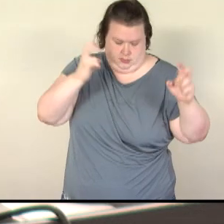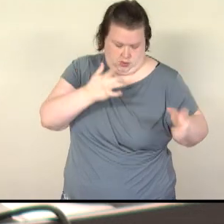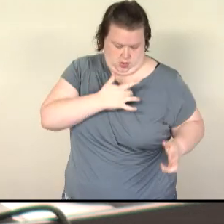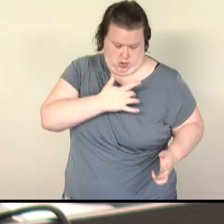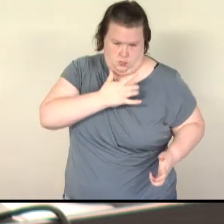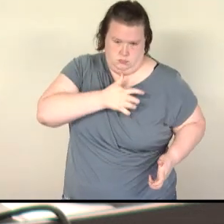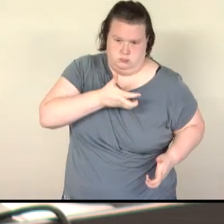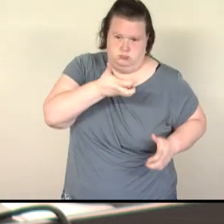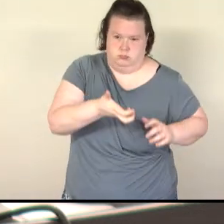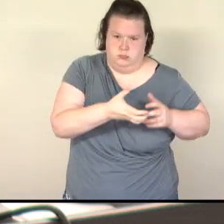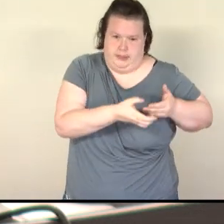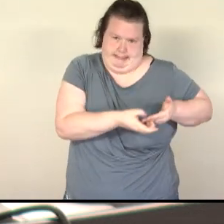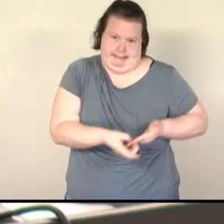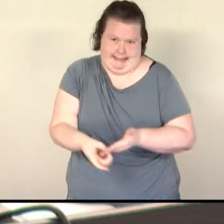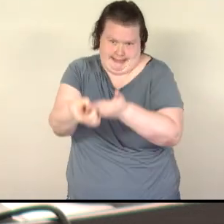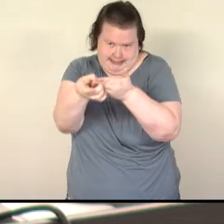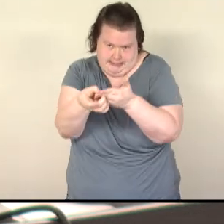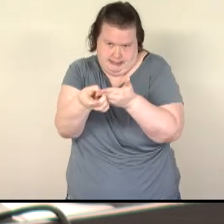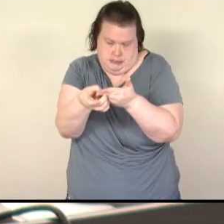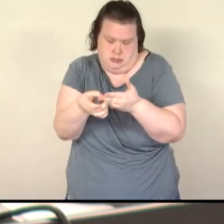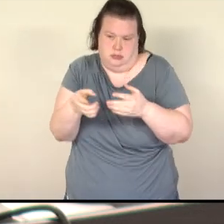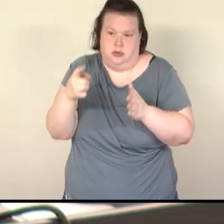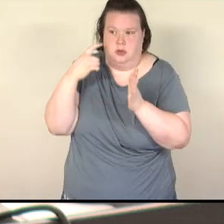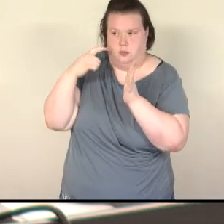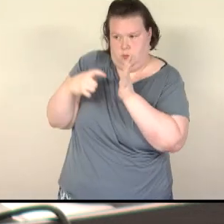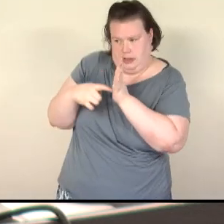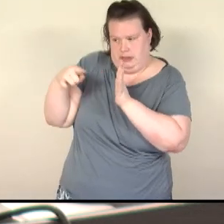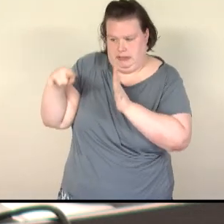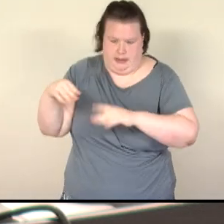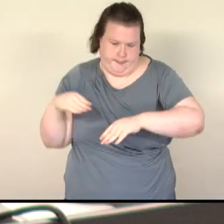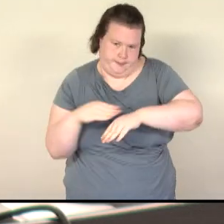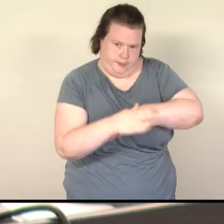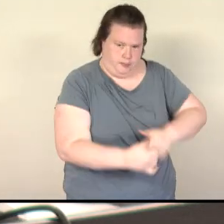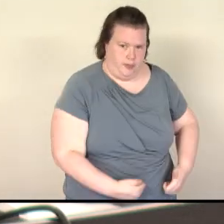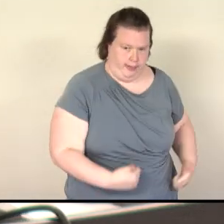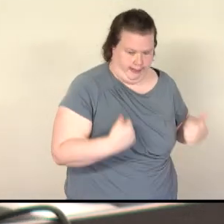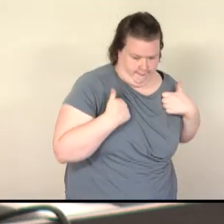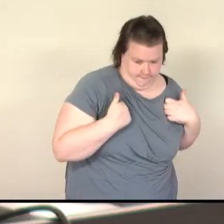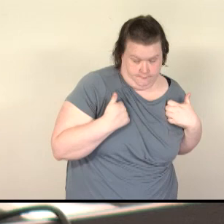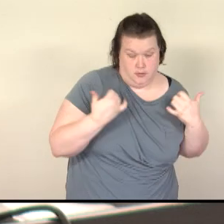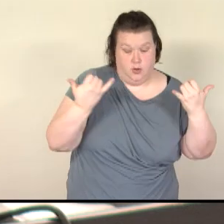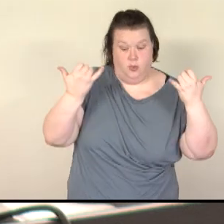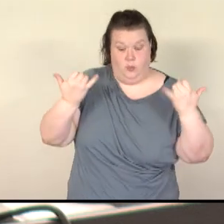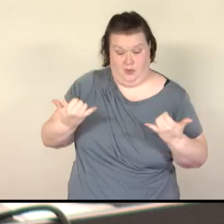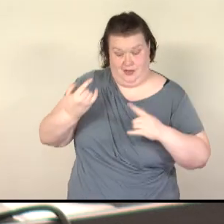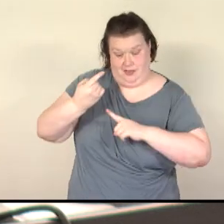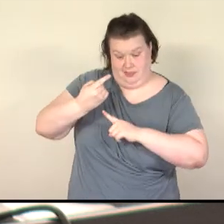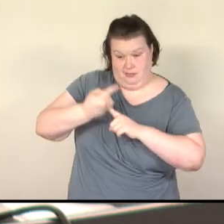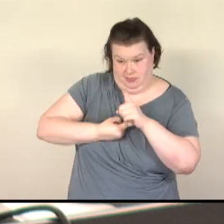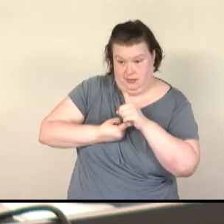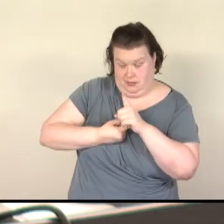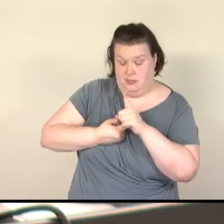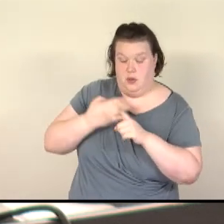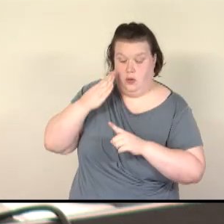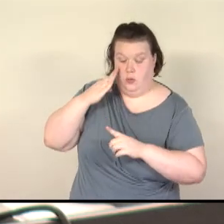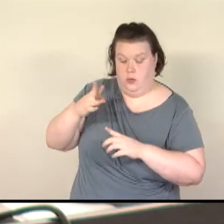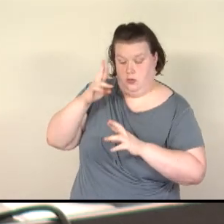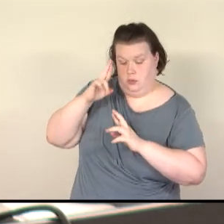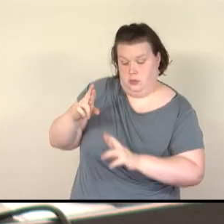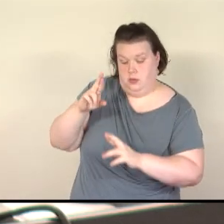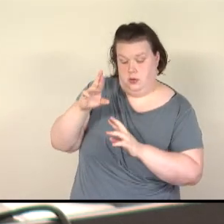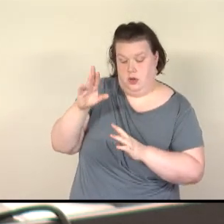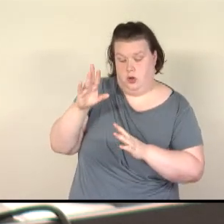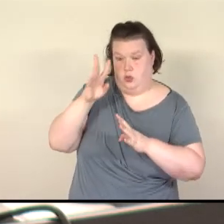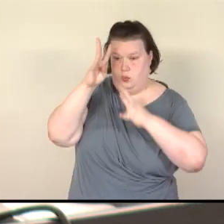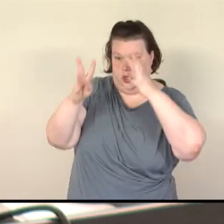in our lives of our students and staff. In April, the district is recognizing Creative Waco. Stephanie Wheat-Johnson, Art